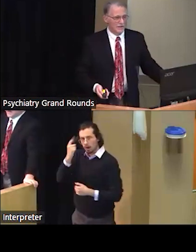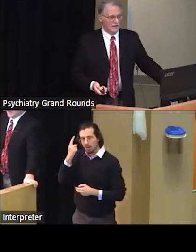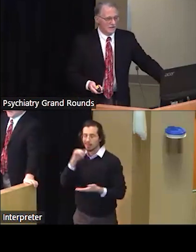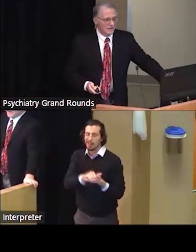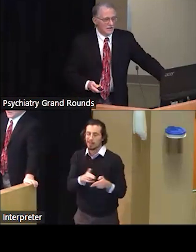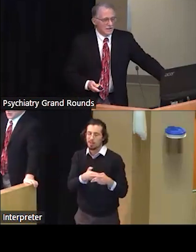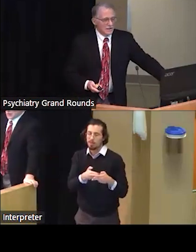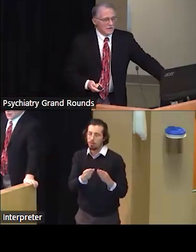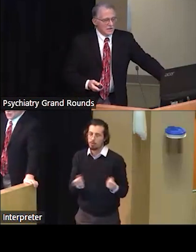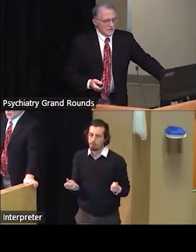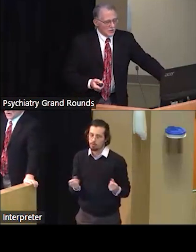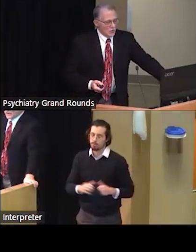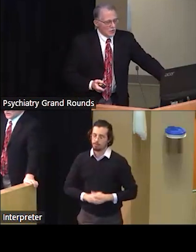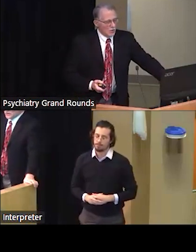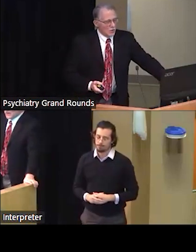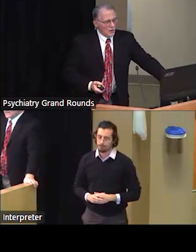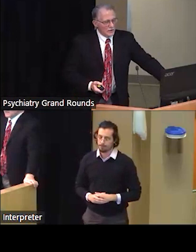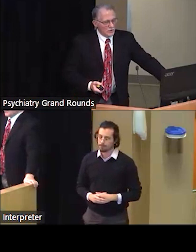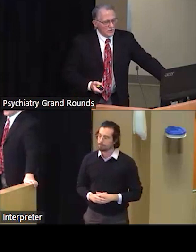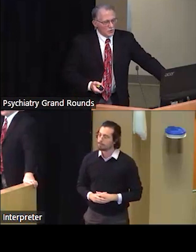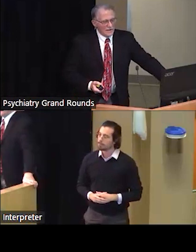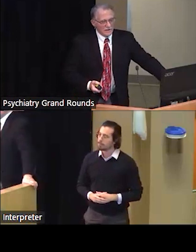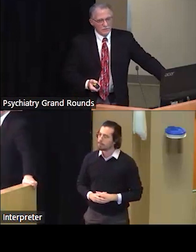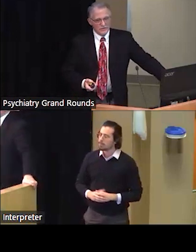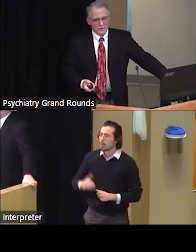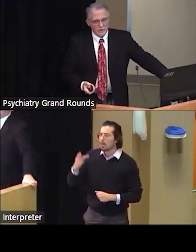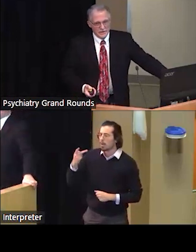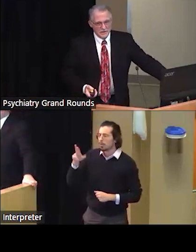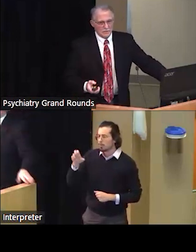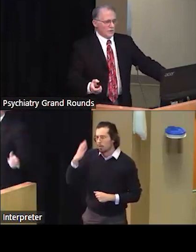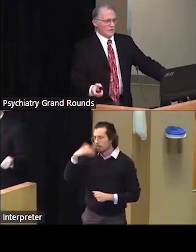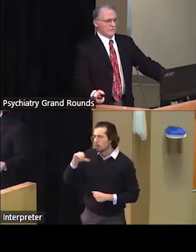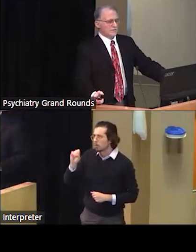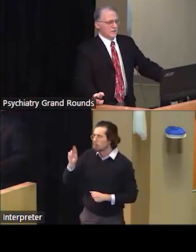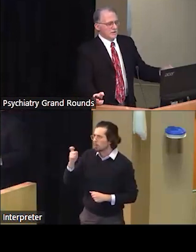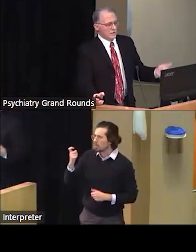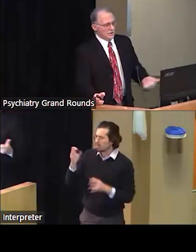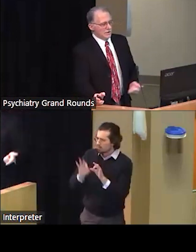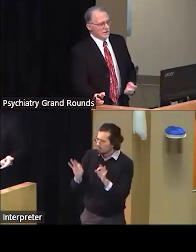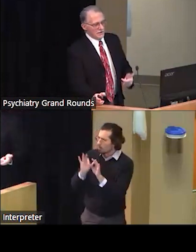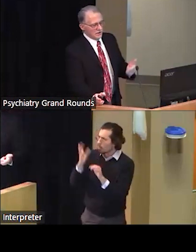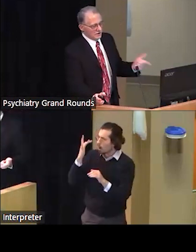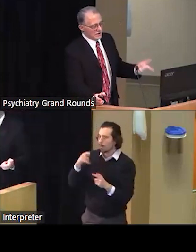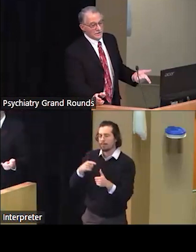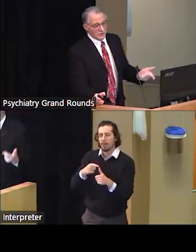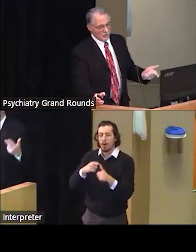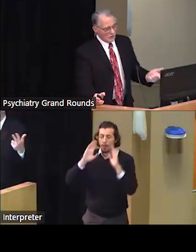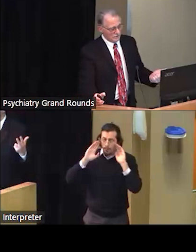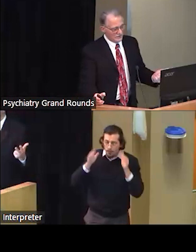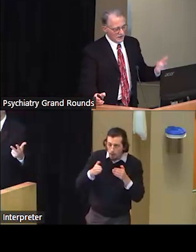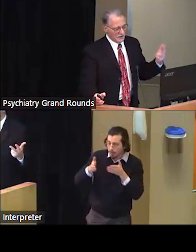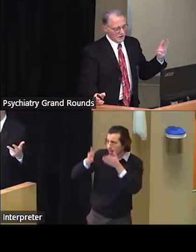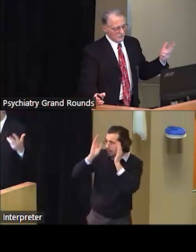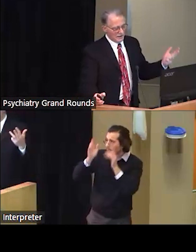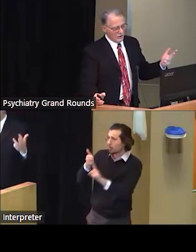temporary. So why is our prefrontal cortex so important? Focusing attention, our